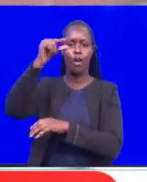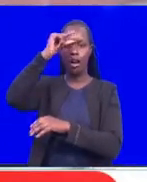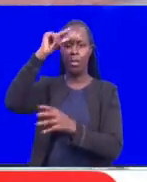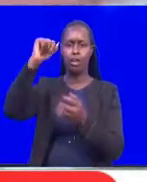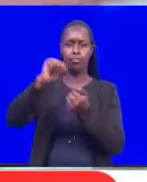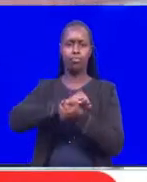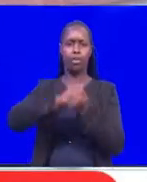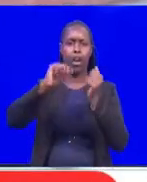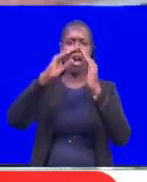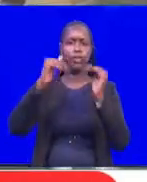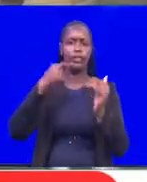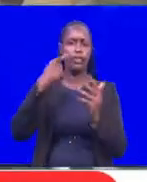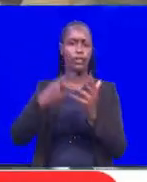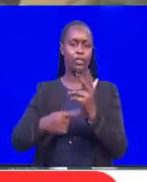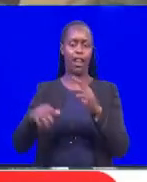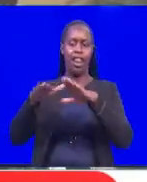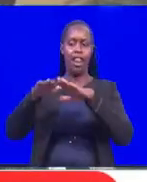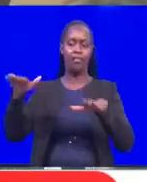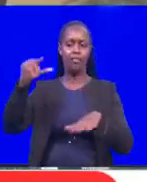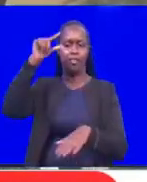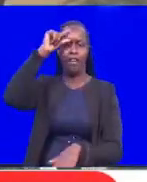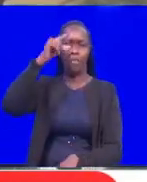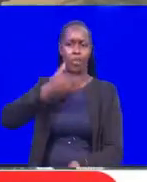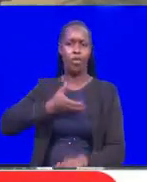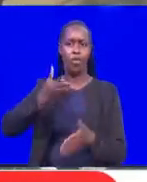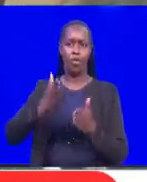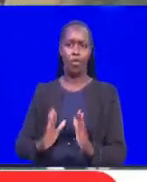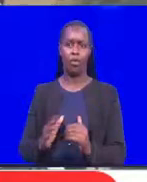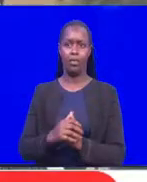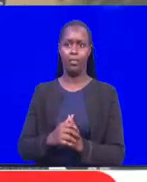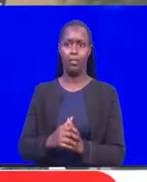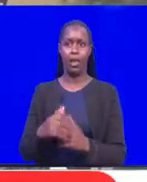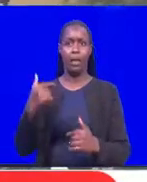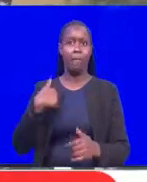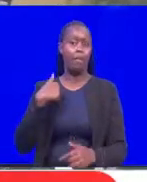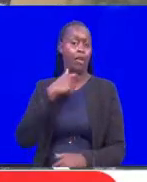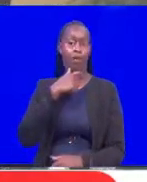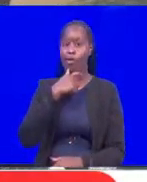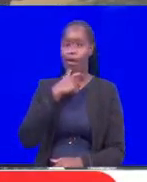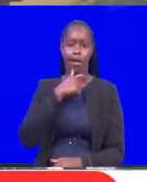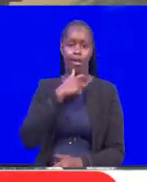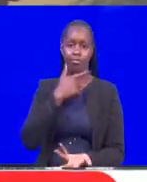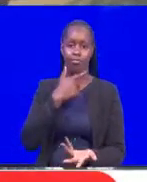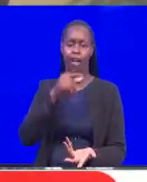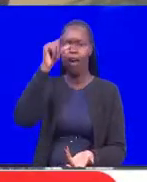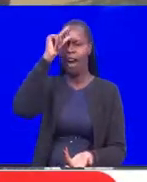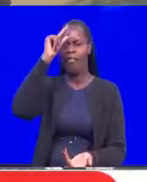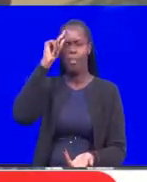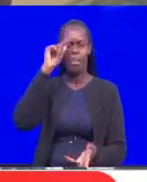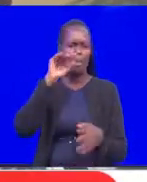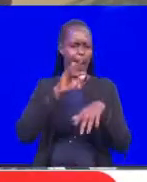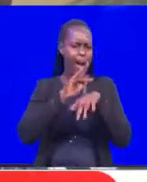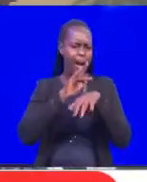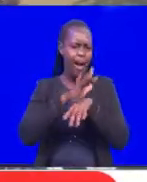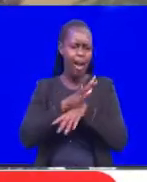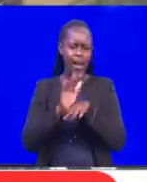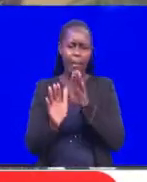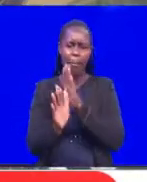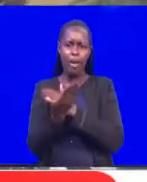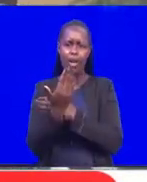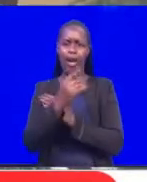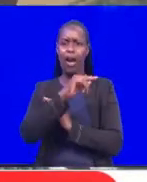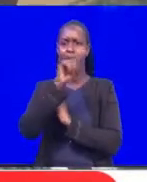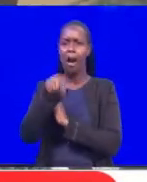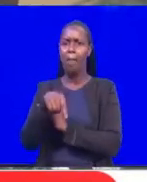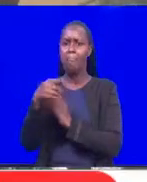that it was on public land. Kitu moja ambayo mimi nashangani serikali yetu vile inaweza ingia usiku alfajiri na watu na